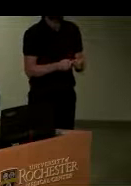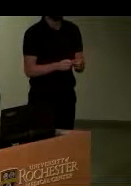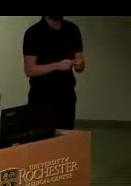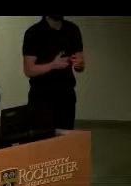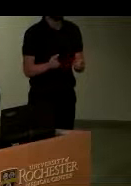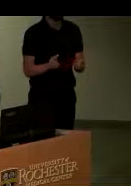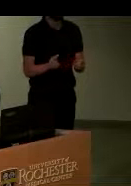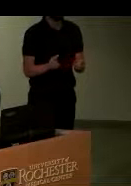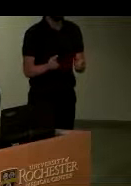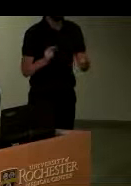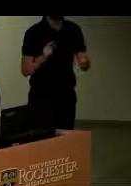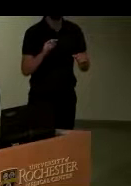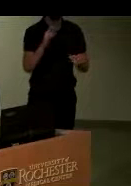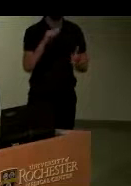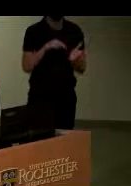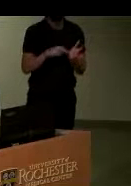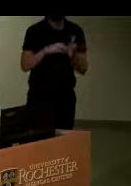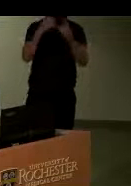room.